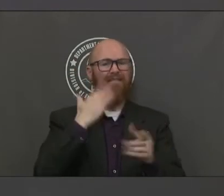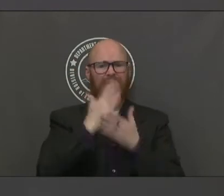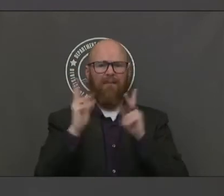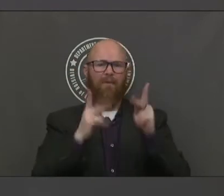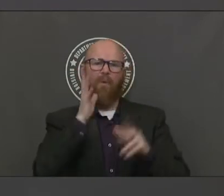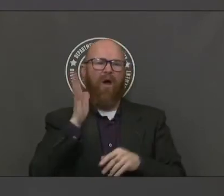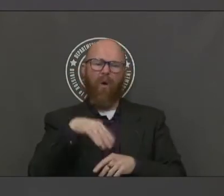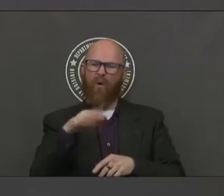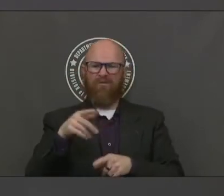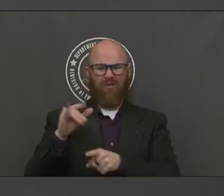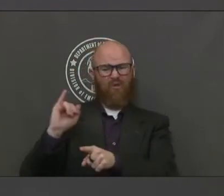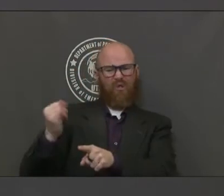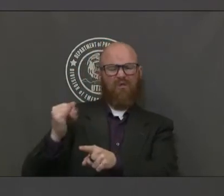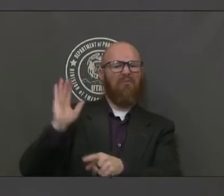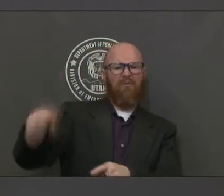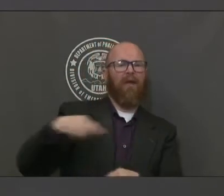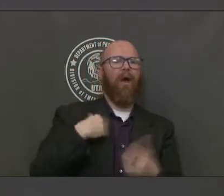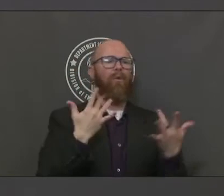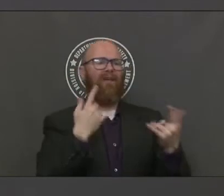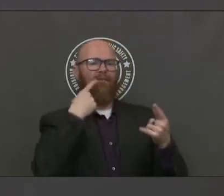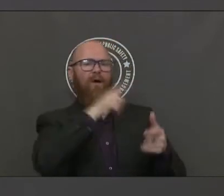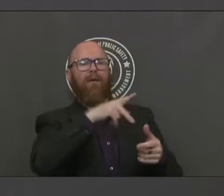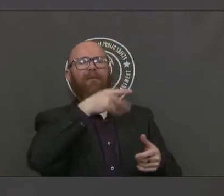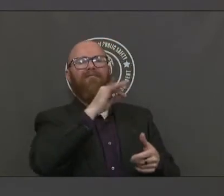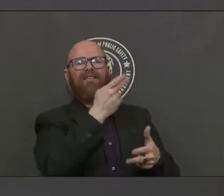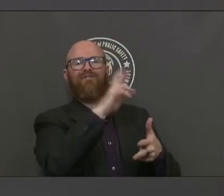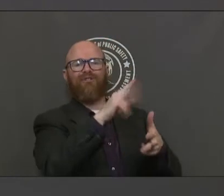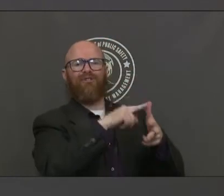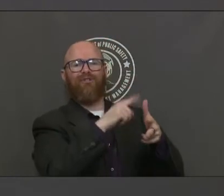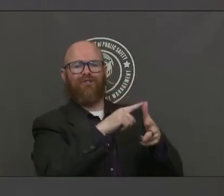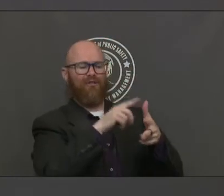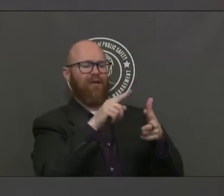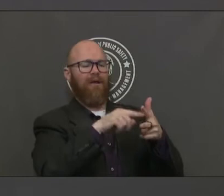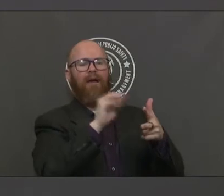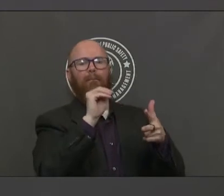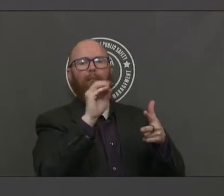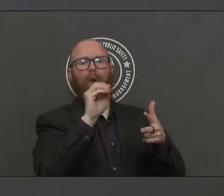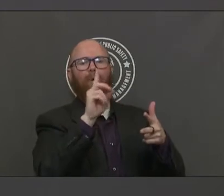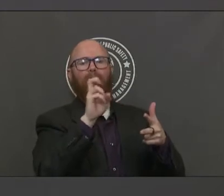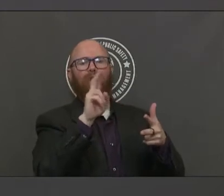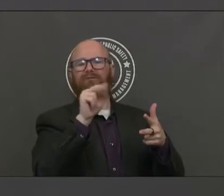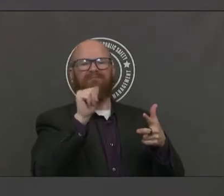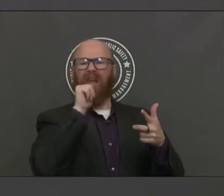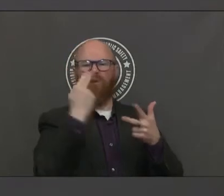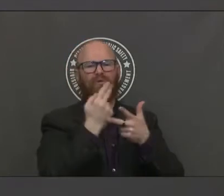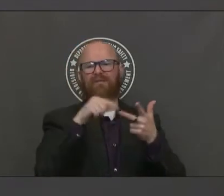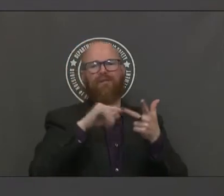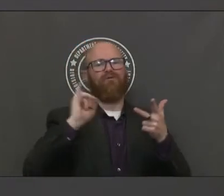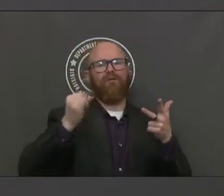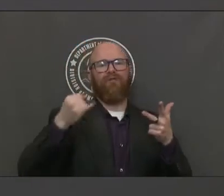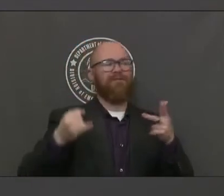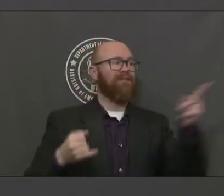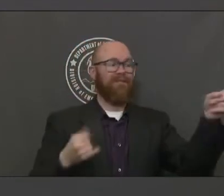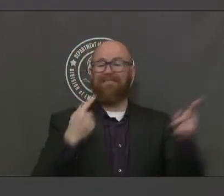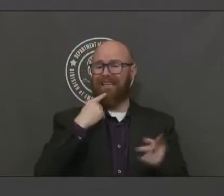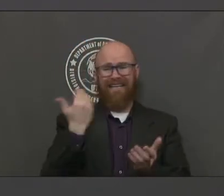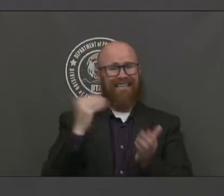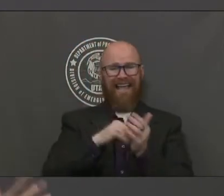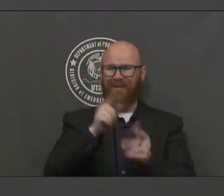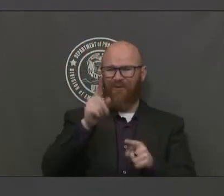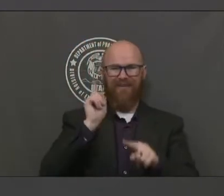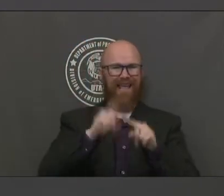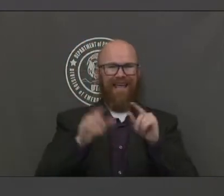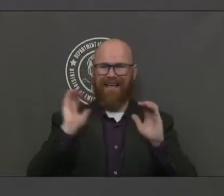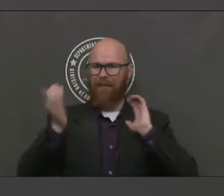that, I'll wait for the Pfizer or the Moderna because they're up in the high 90s? Yeah, and again, you cannot compare those numbers. It is the